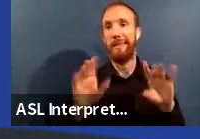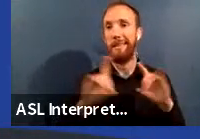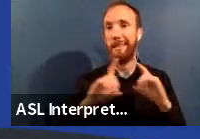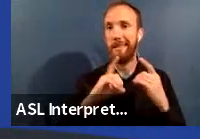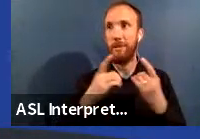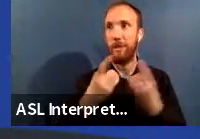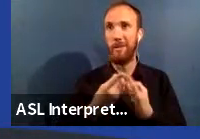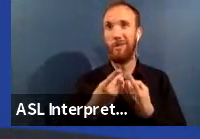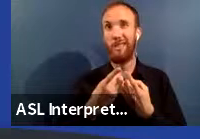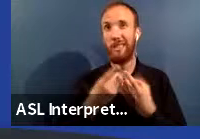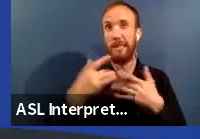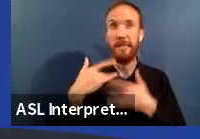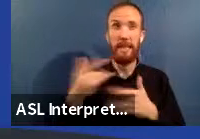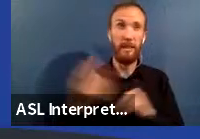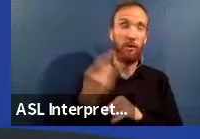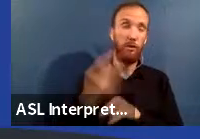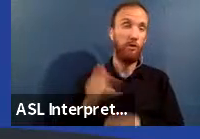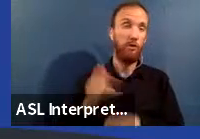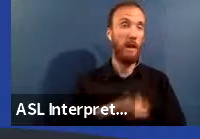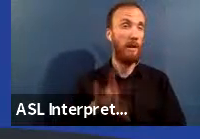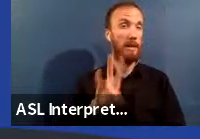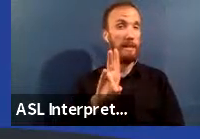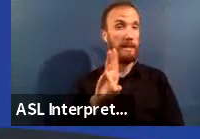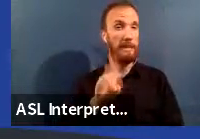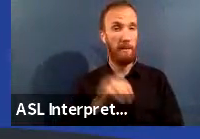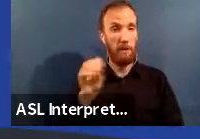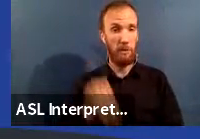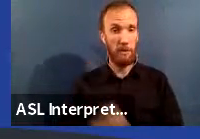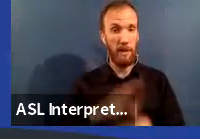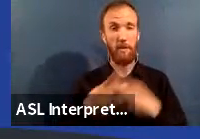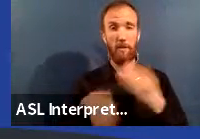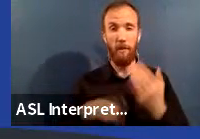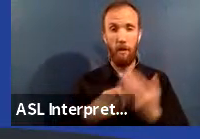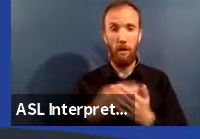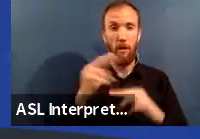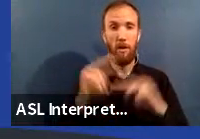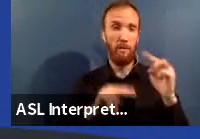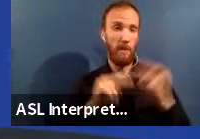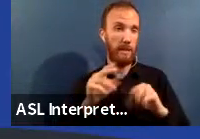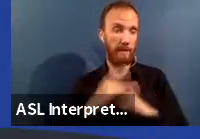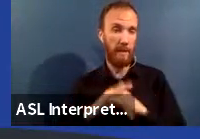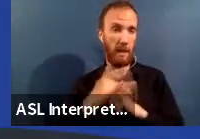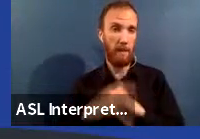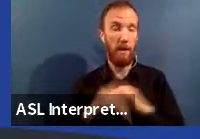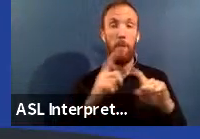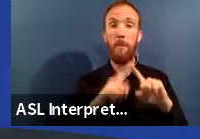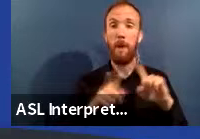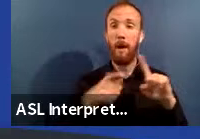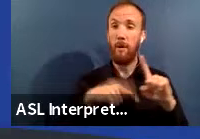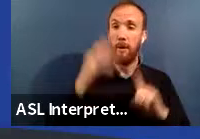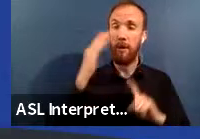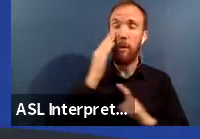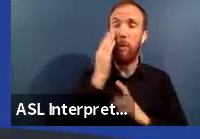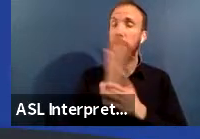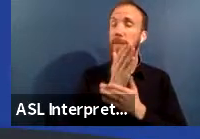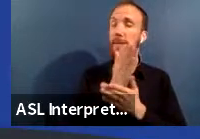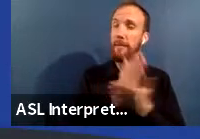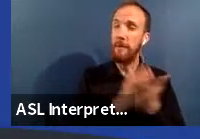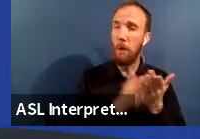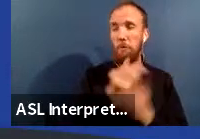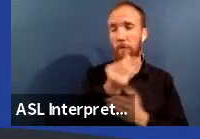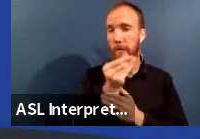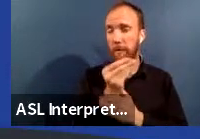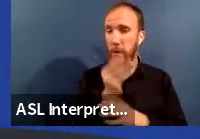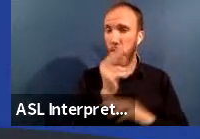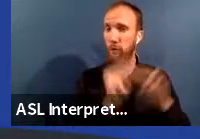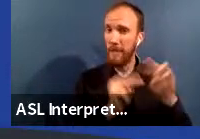70%. This category, however, acknowledges that there are occasionally some buildings within the district that